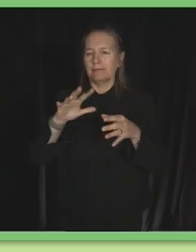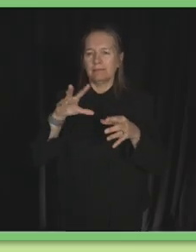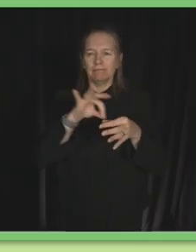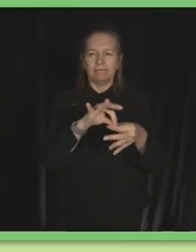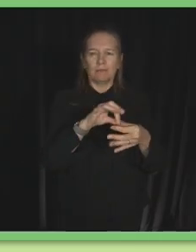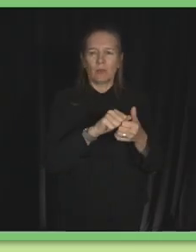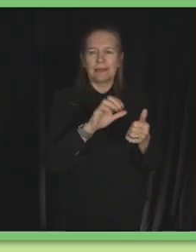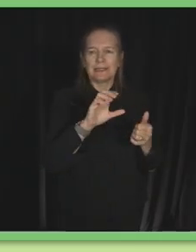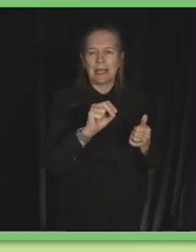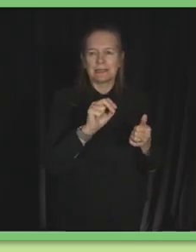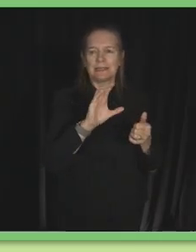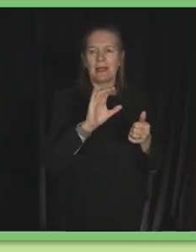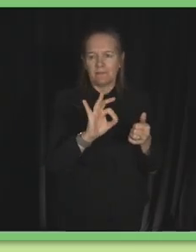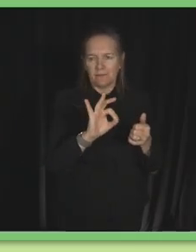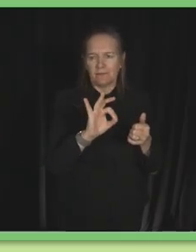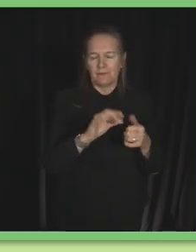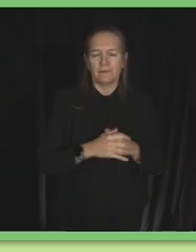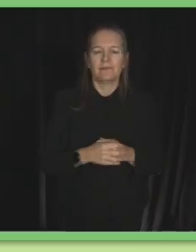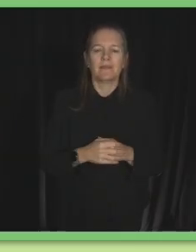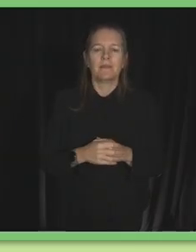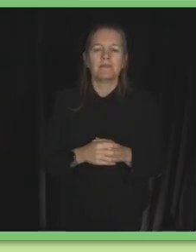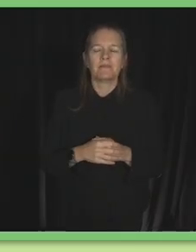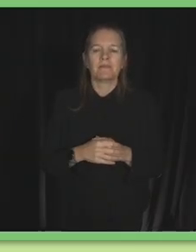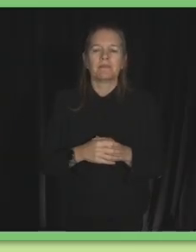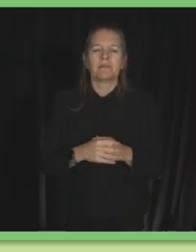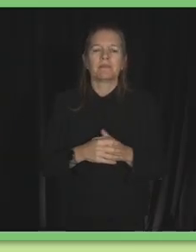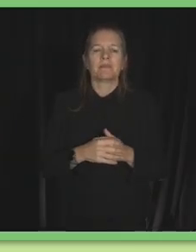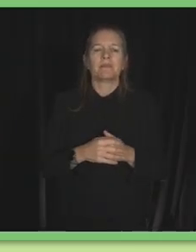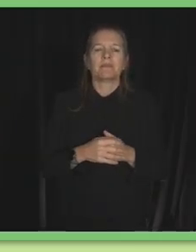landscape are helping us execute on that pillar of our strategy.